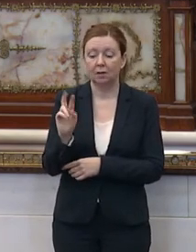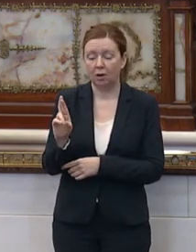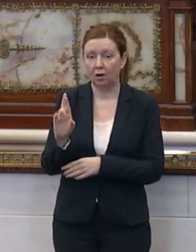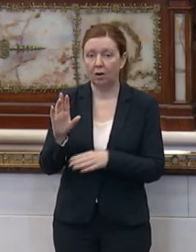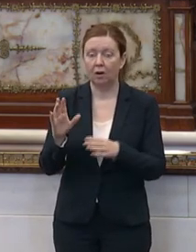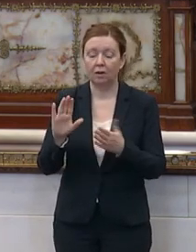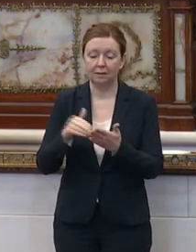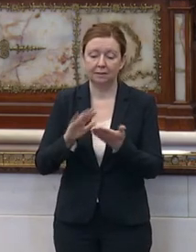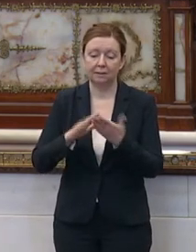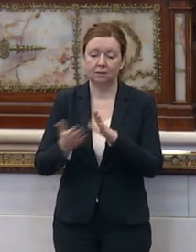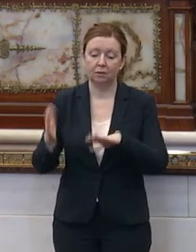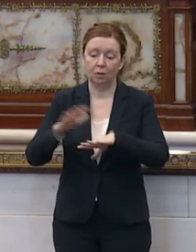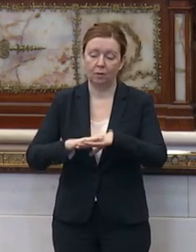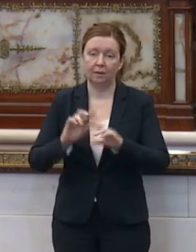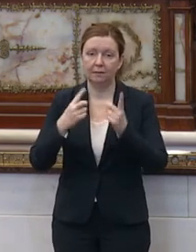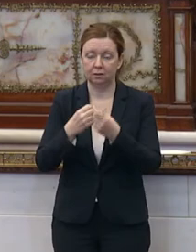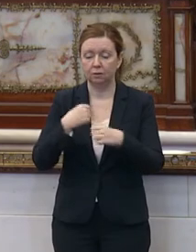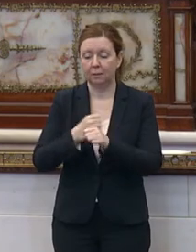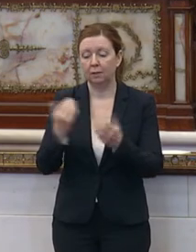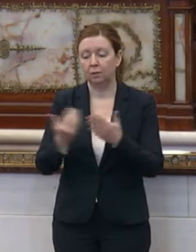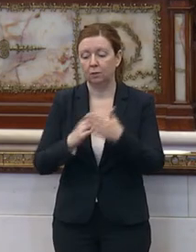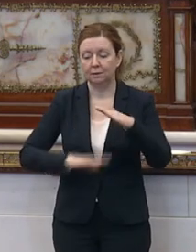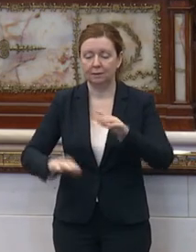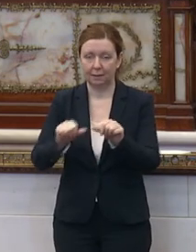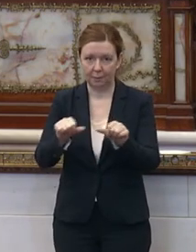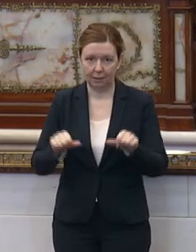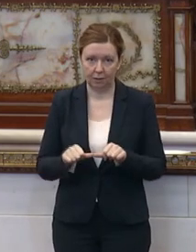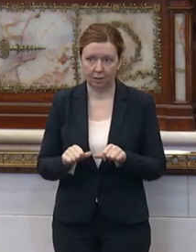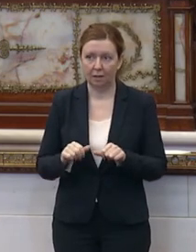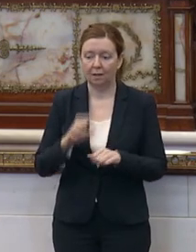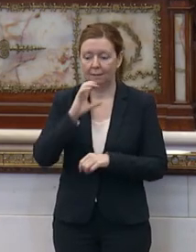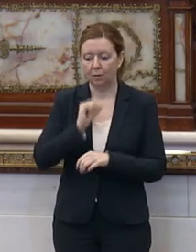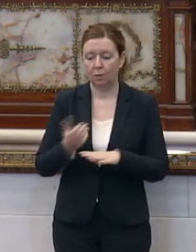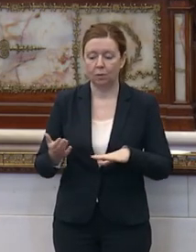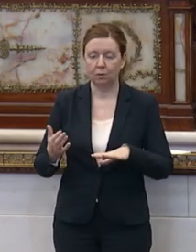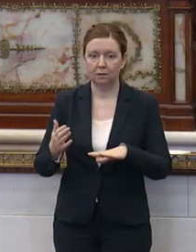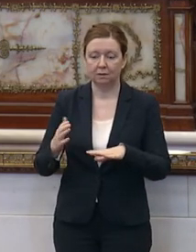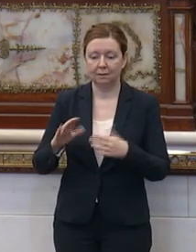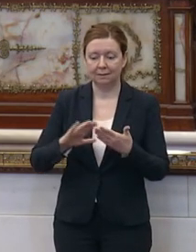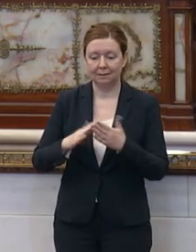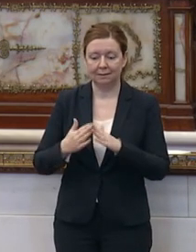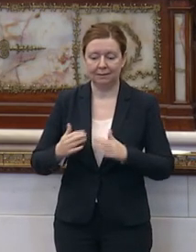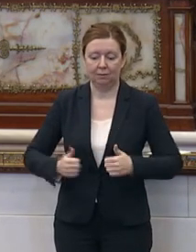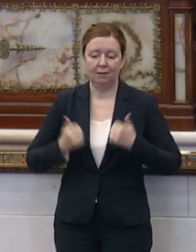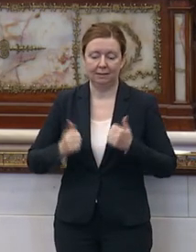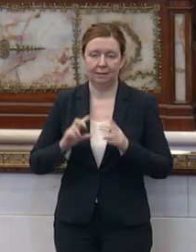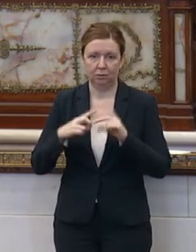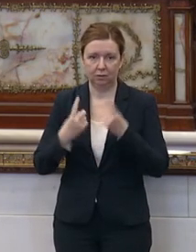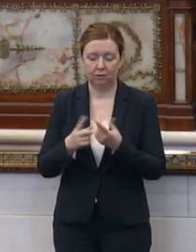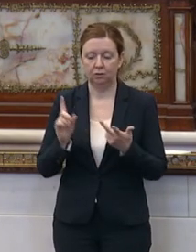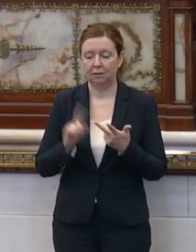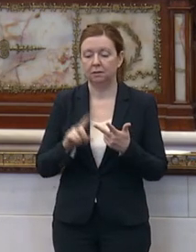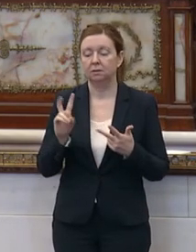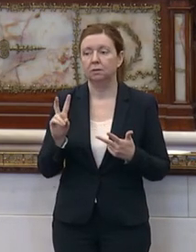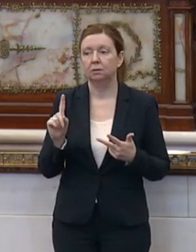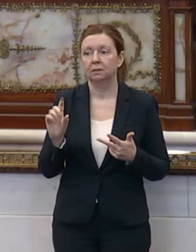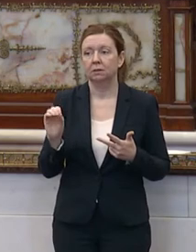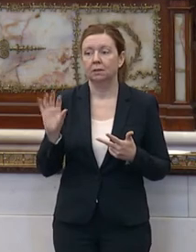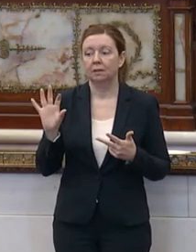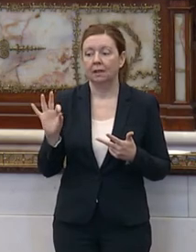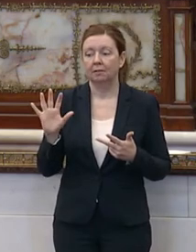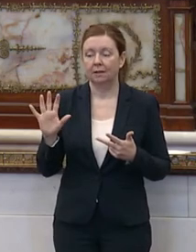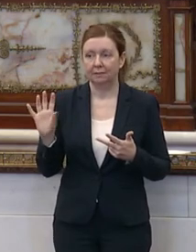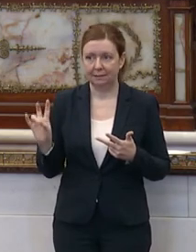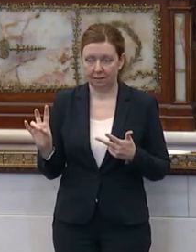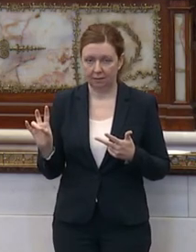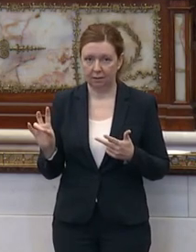Center City Overlay District, to create a new subarea of the old city residential district. And bill number